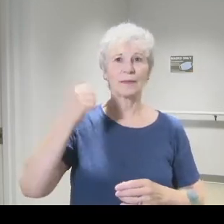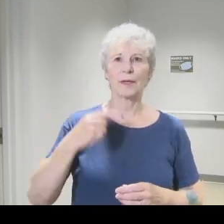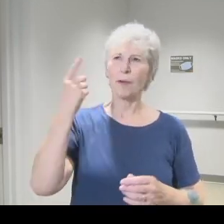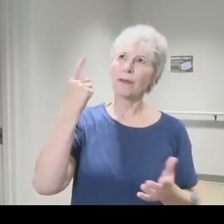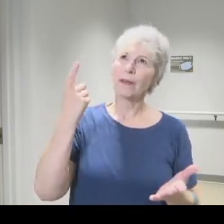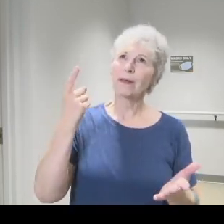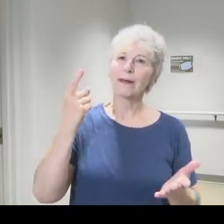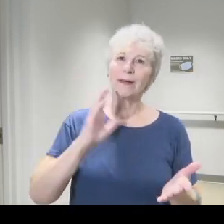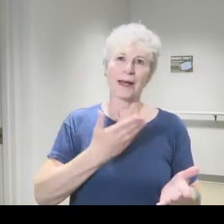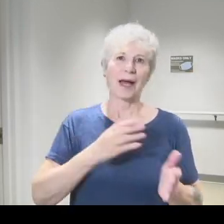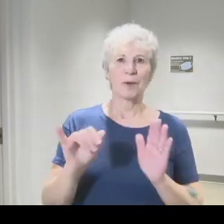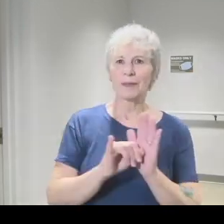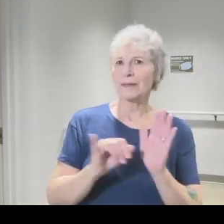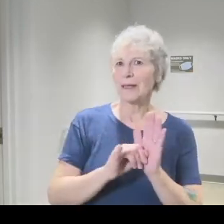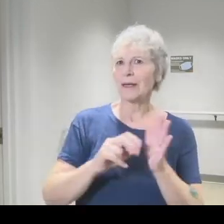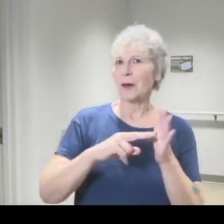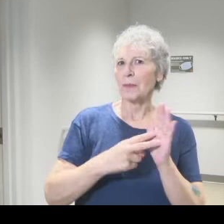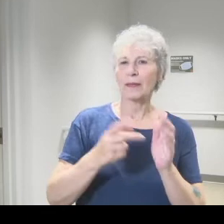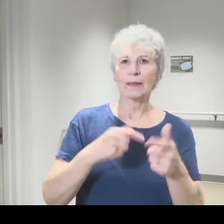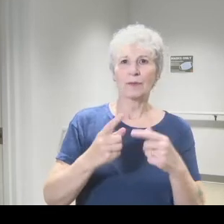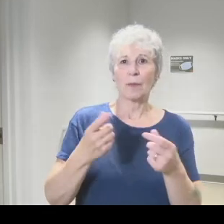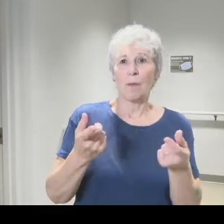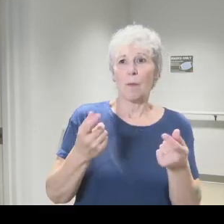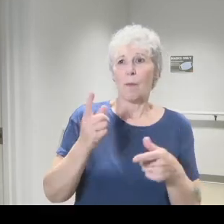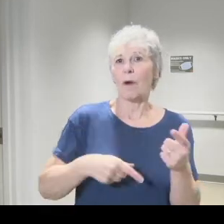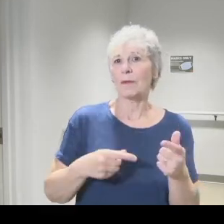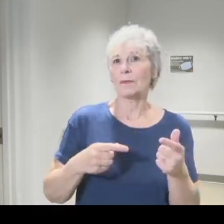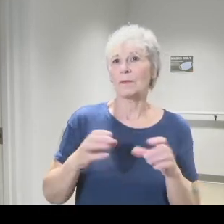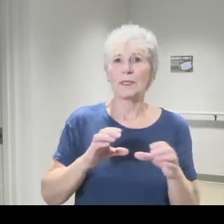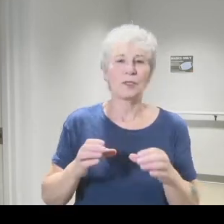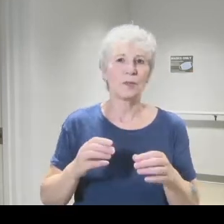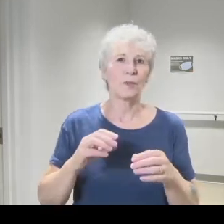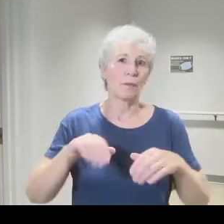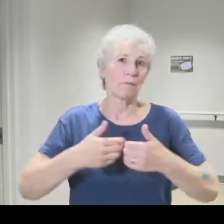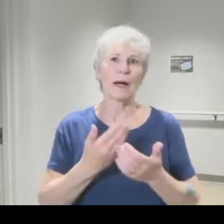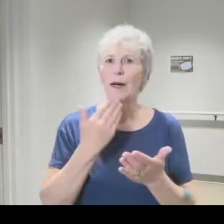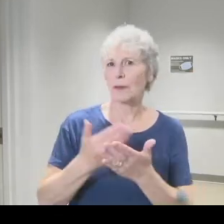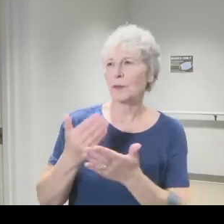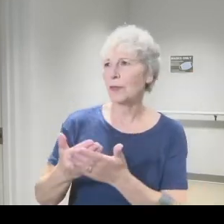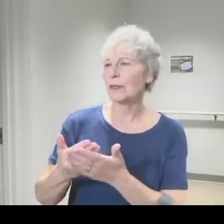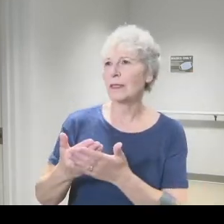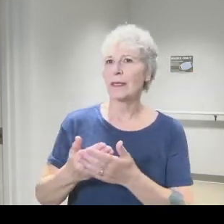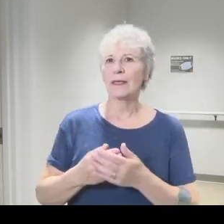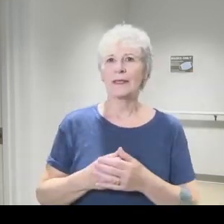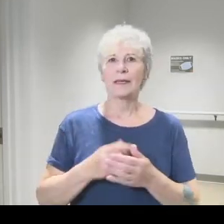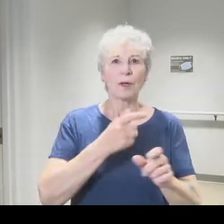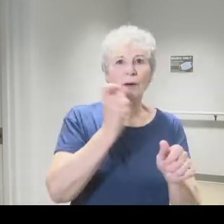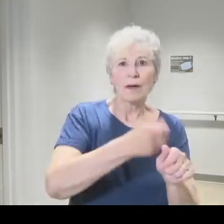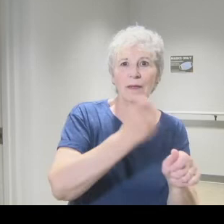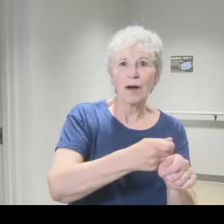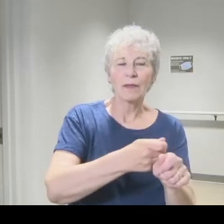our identity, our meaning, comes from what we do, or how well that we do at what we do. If you're a carpenter, we